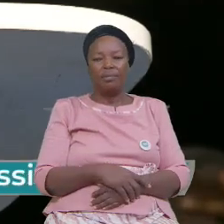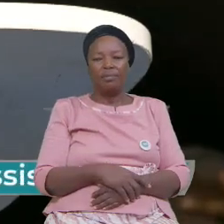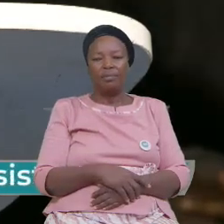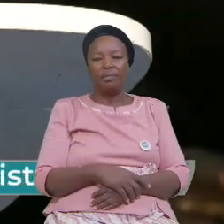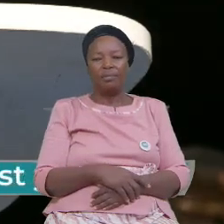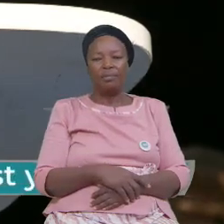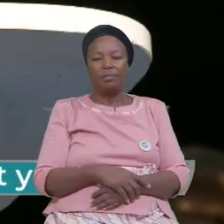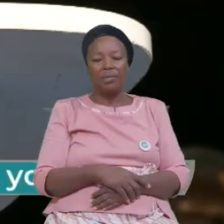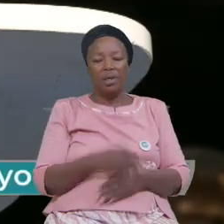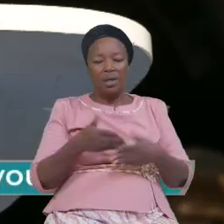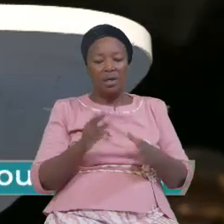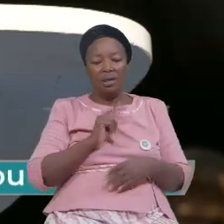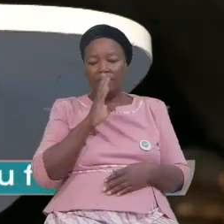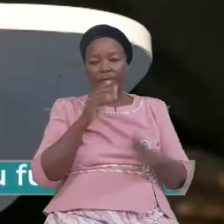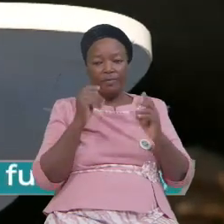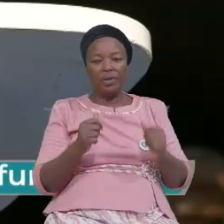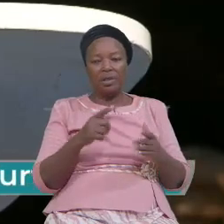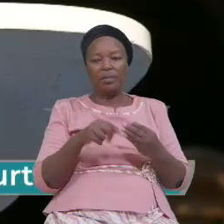Let's be fast about the business.